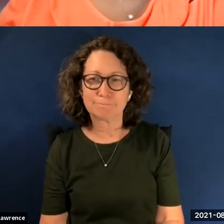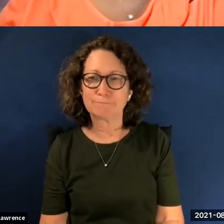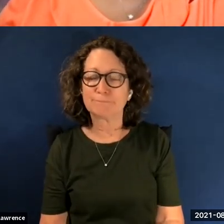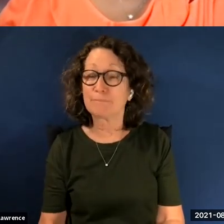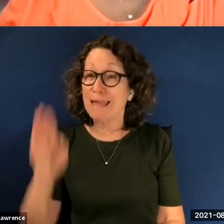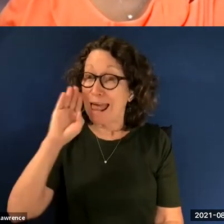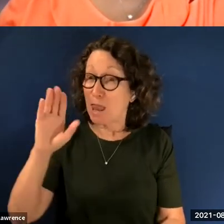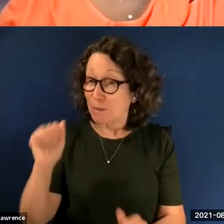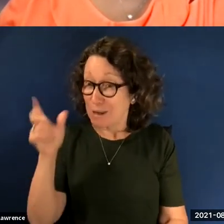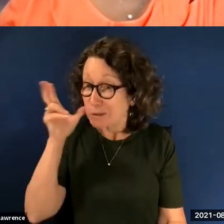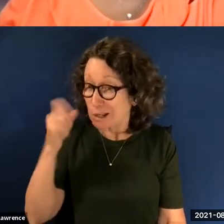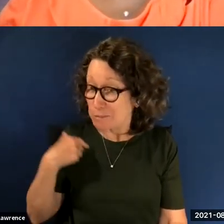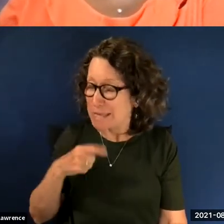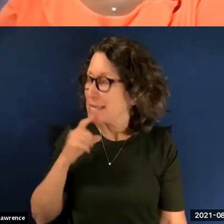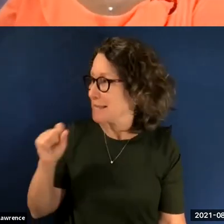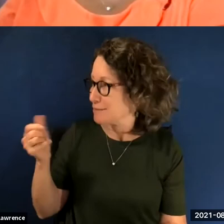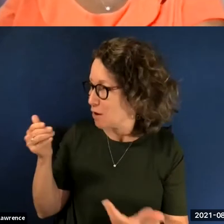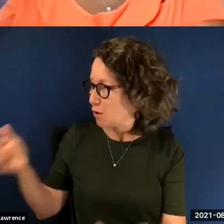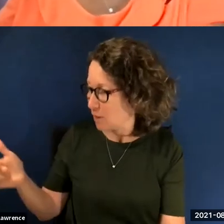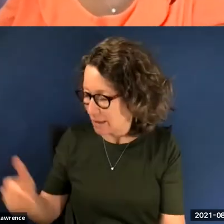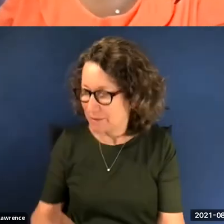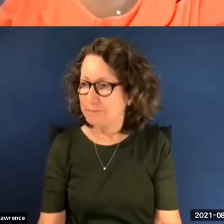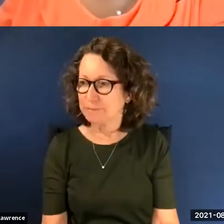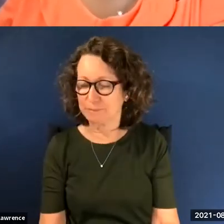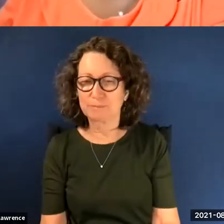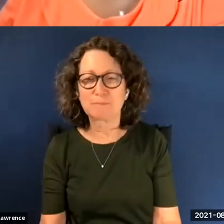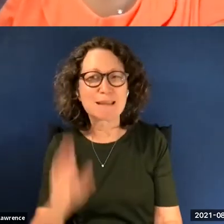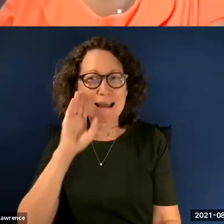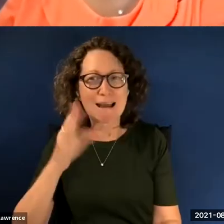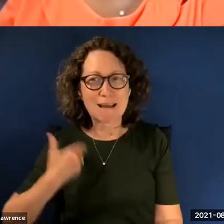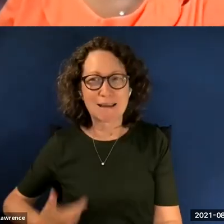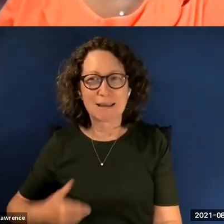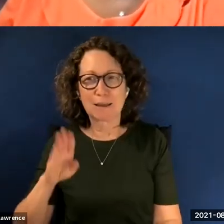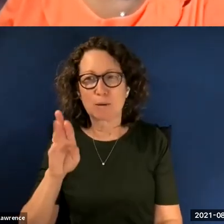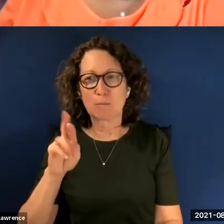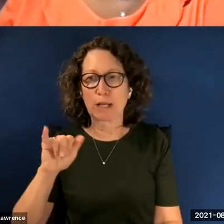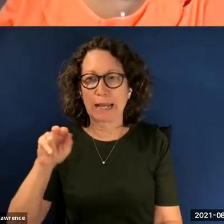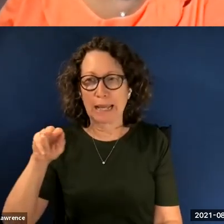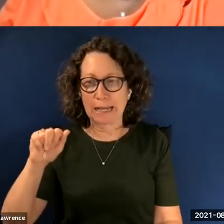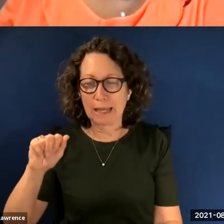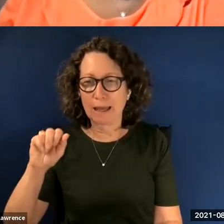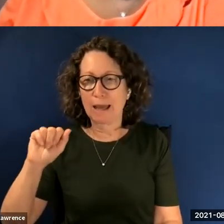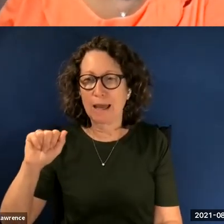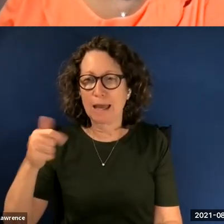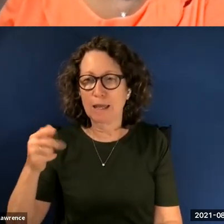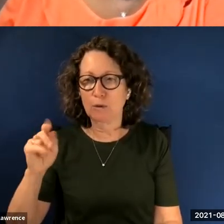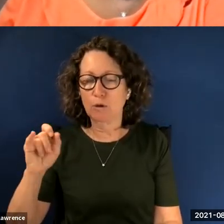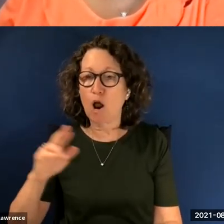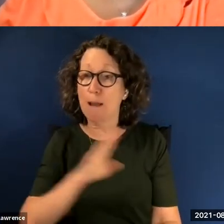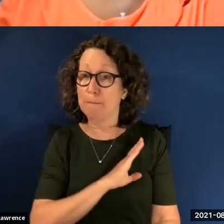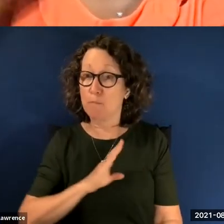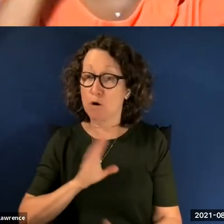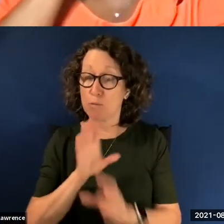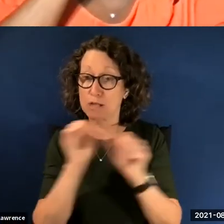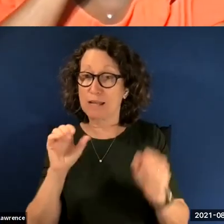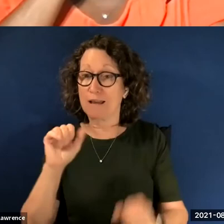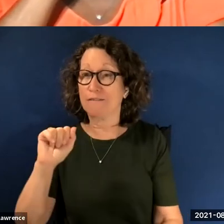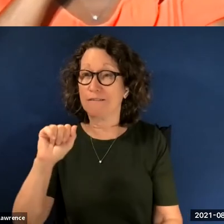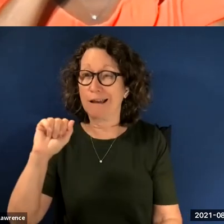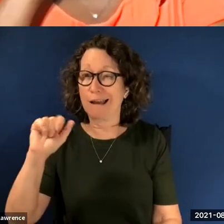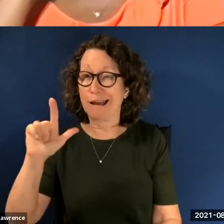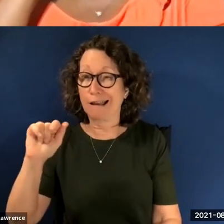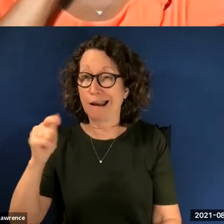Hello, can you hear me? Yes, go ahead. Hi, my name is Brianna Aguilar, and I am the board president of Adelante Charter